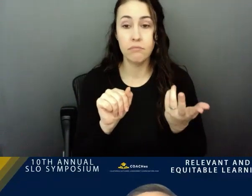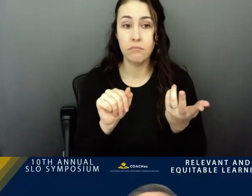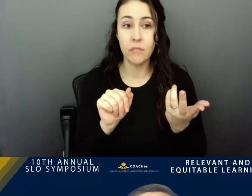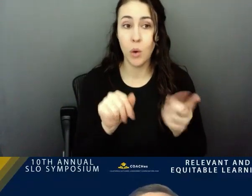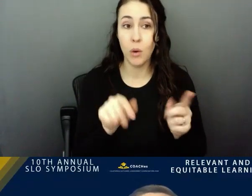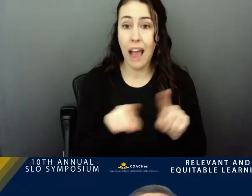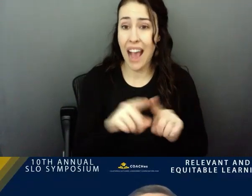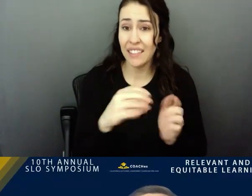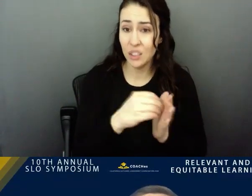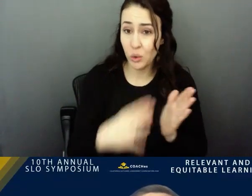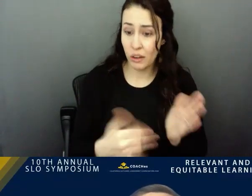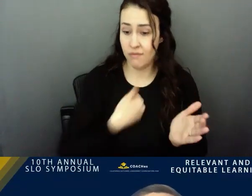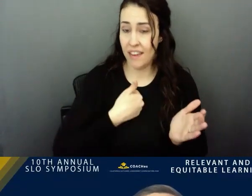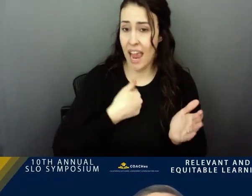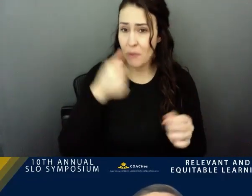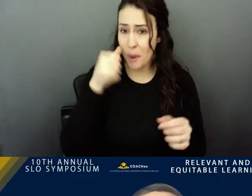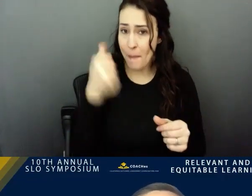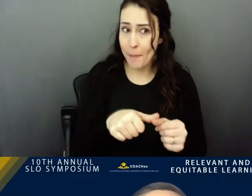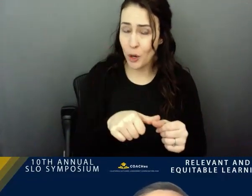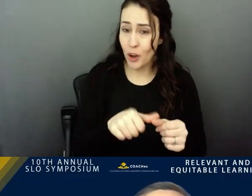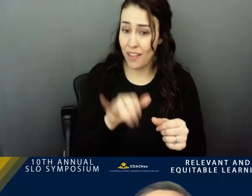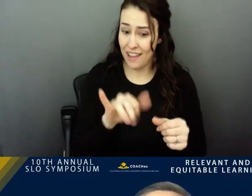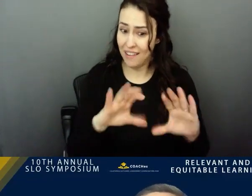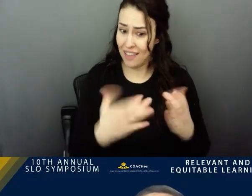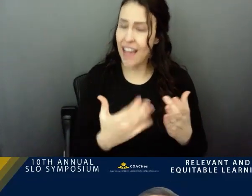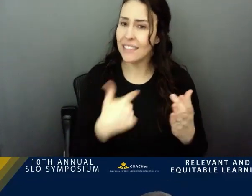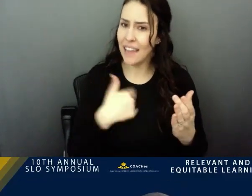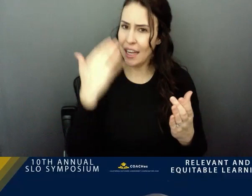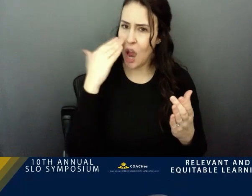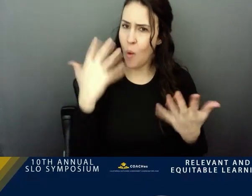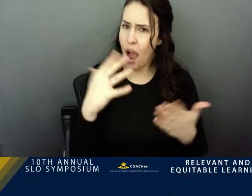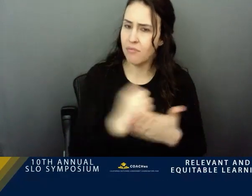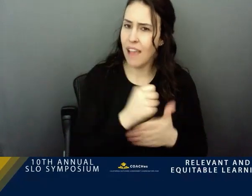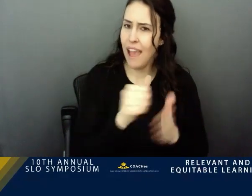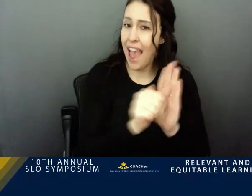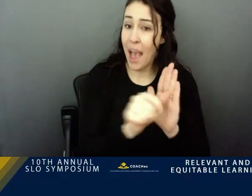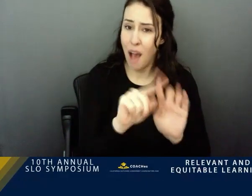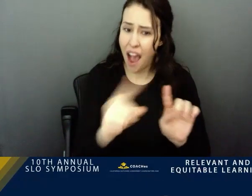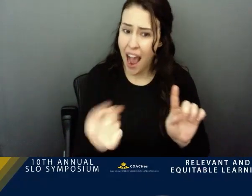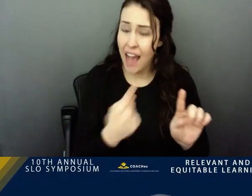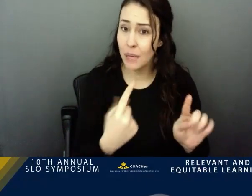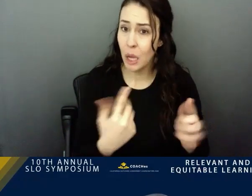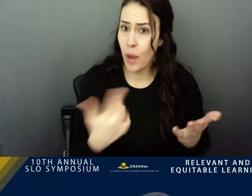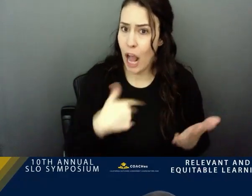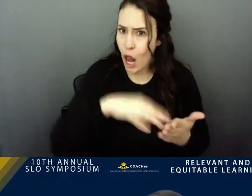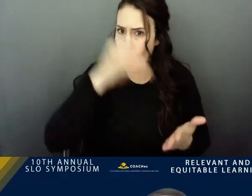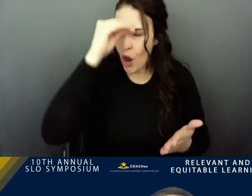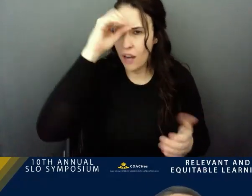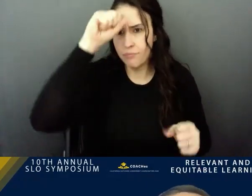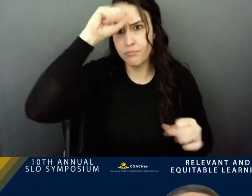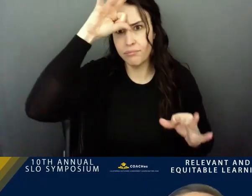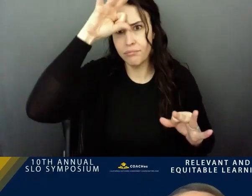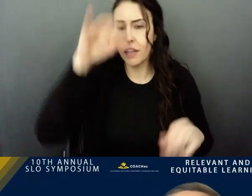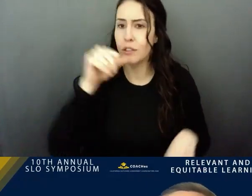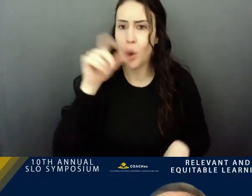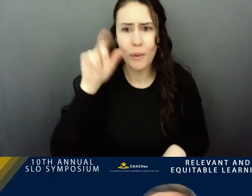I can remember classes where I know I got an A in that class. If you ask me what I learned in that class, I do not remember. And I probably could not go